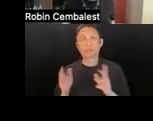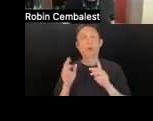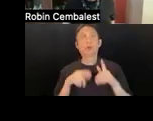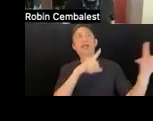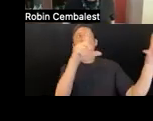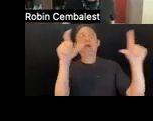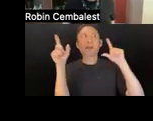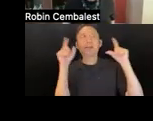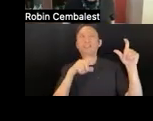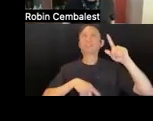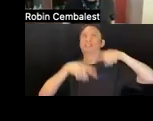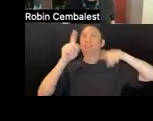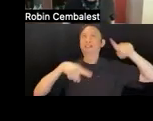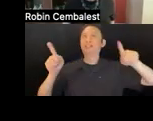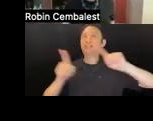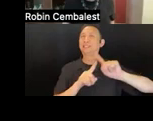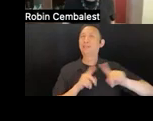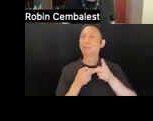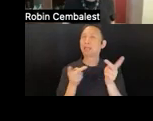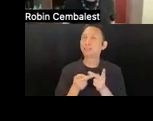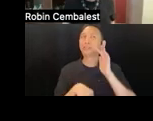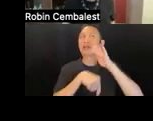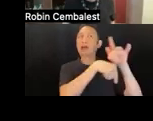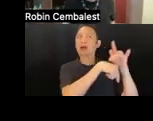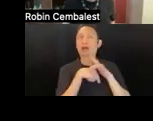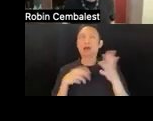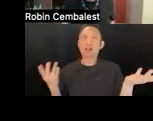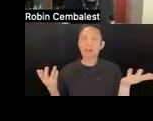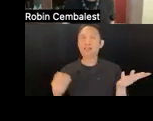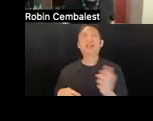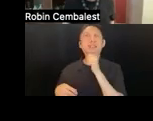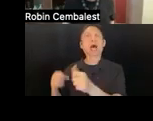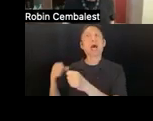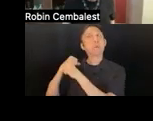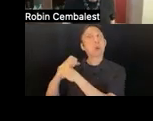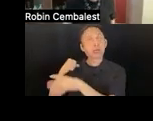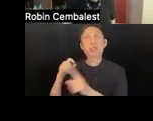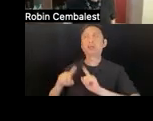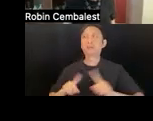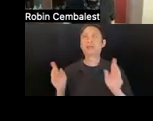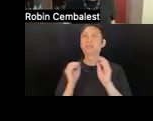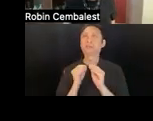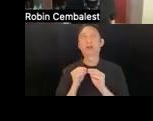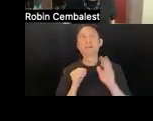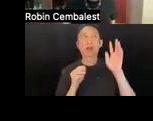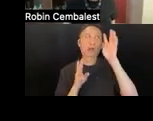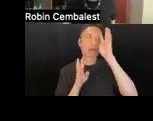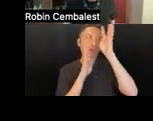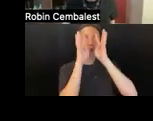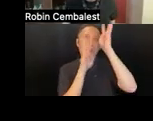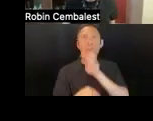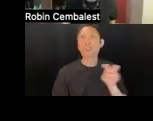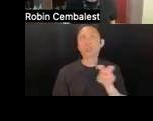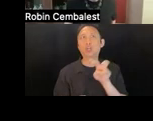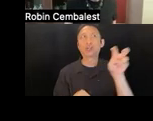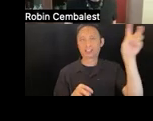the different features of this and presenting it not as marketing, but as kind of a creative journey, if